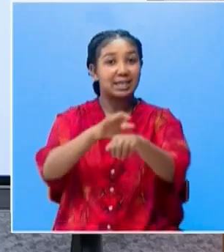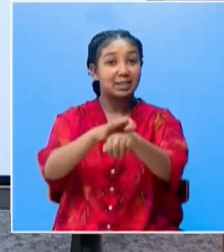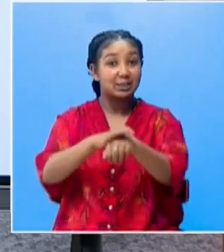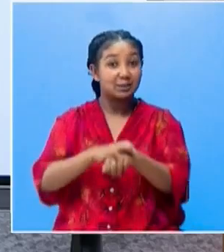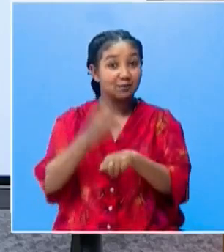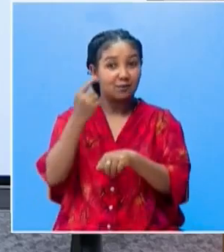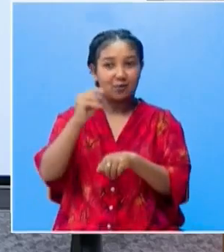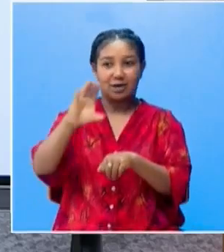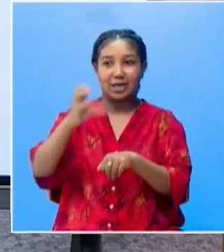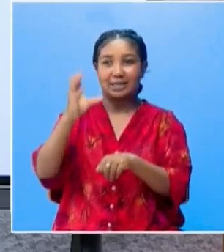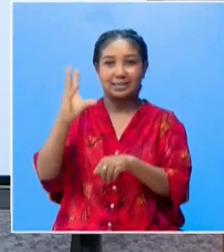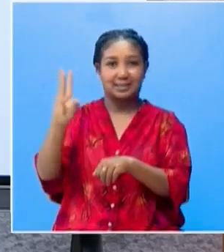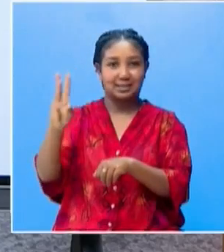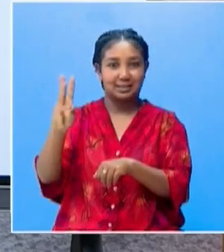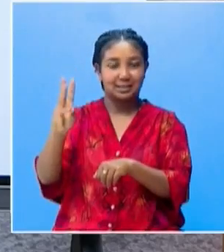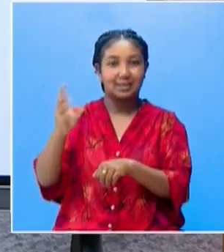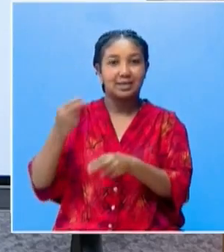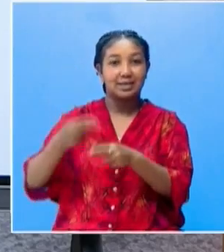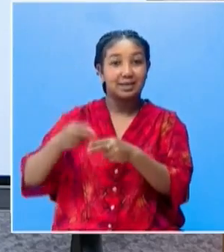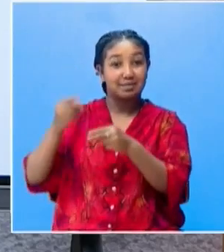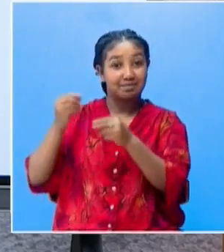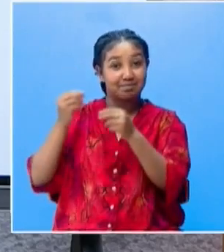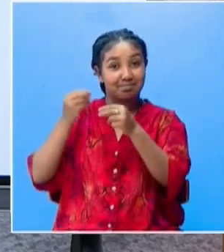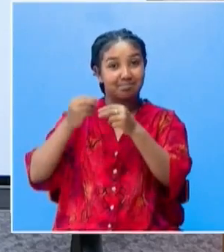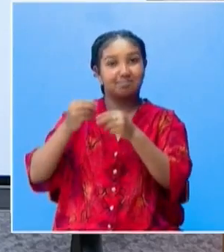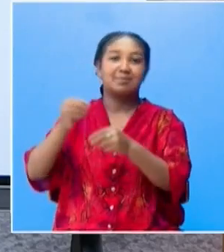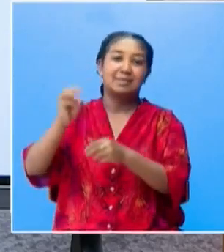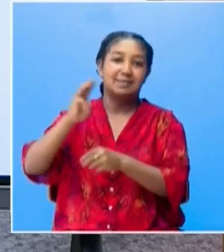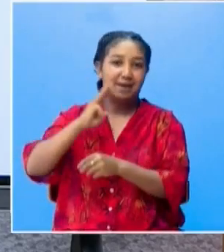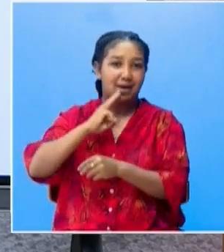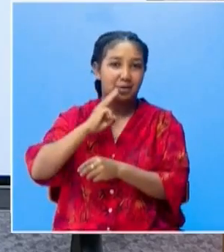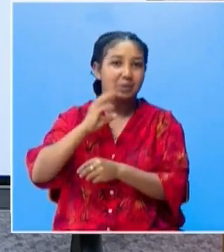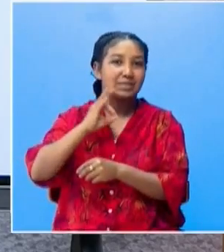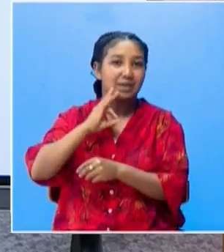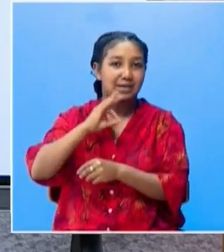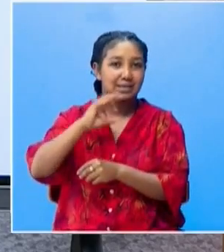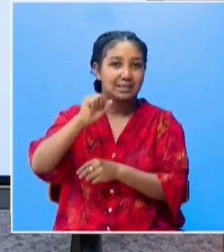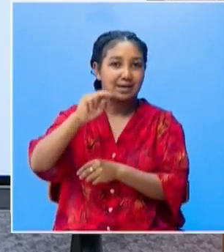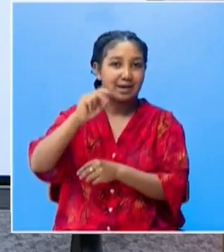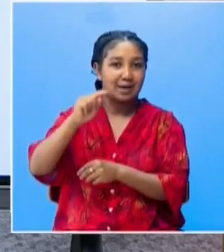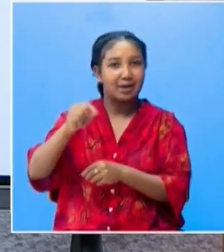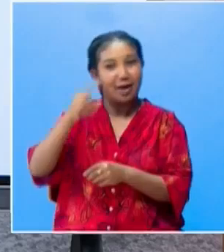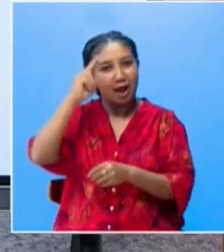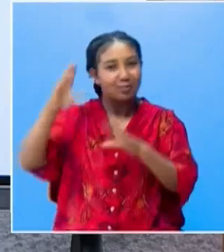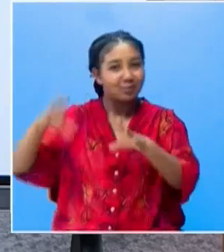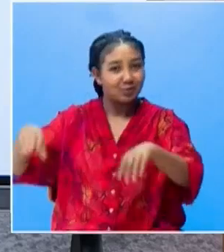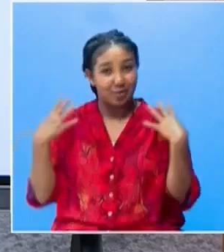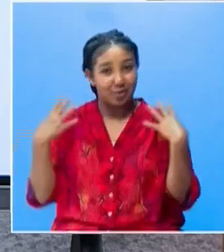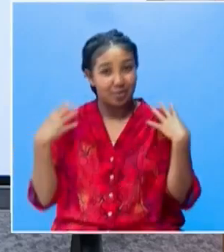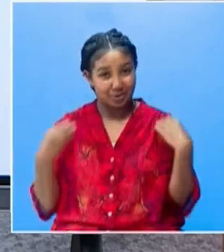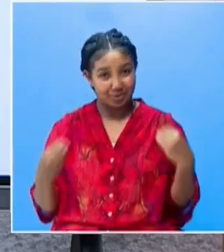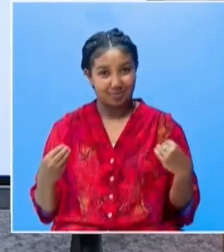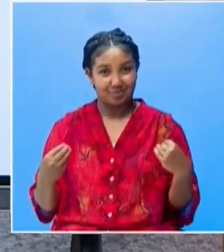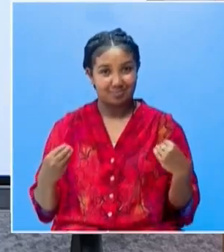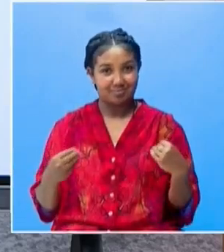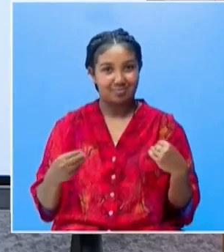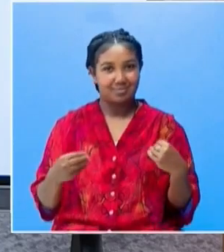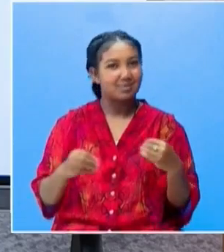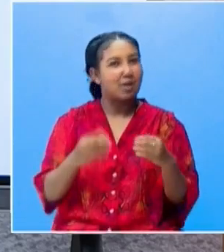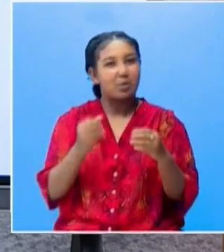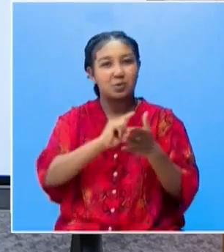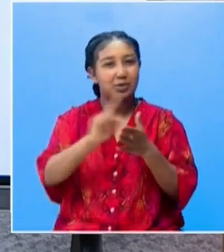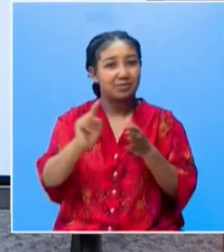English for grade 6. I am your teacher, Miss Nighthile. Hello, students. How have you been? How was your